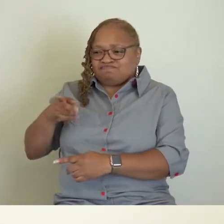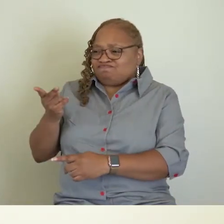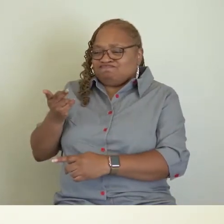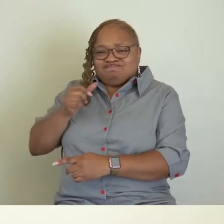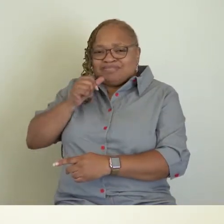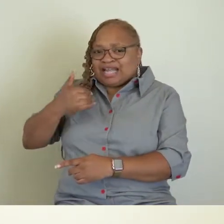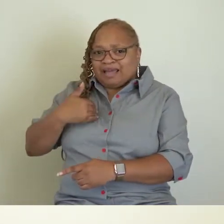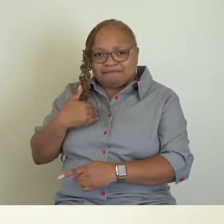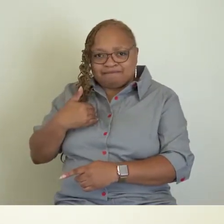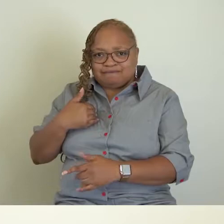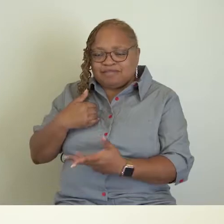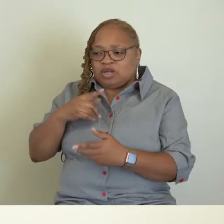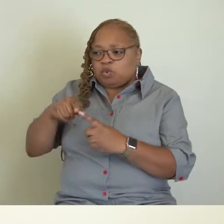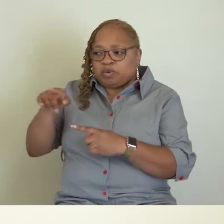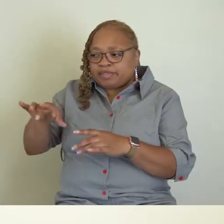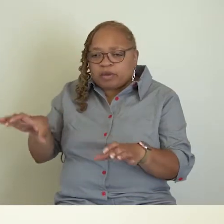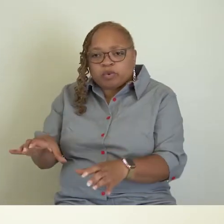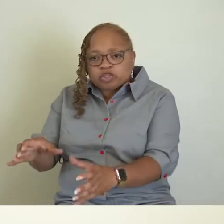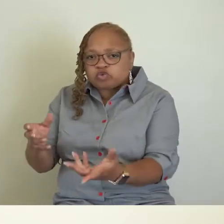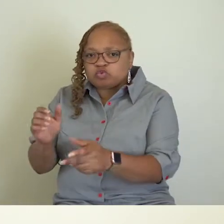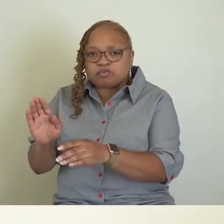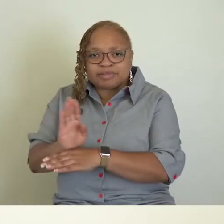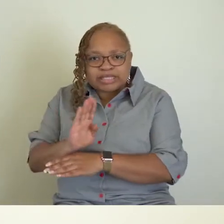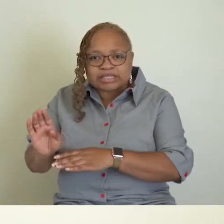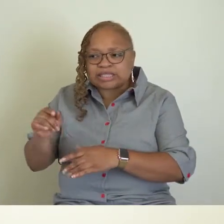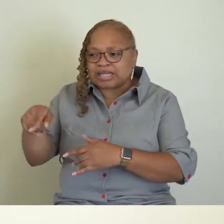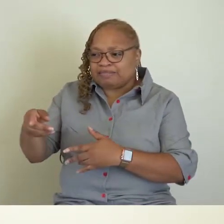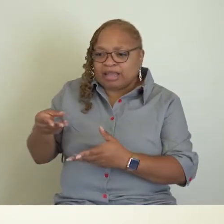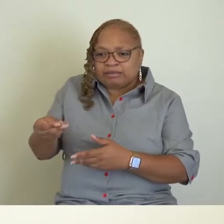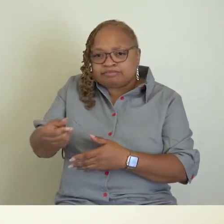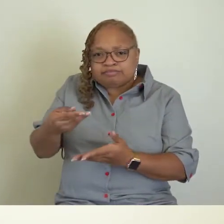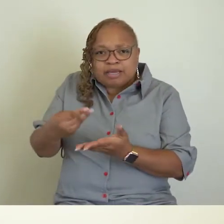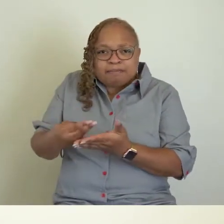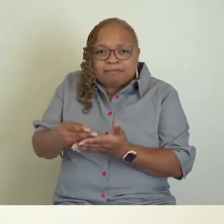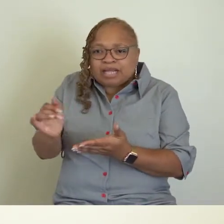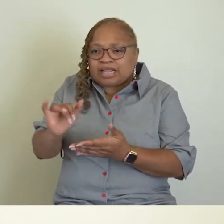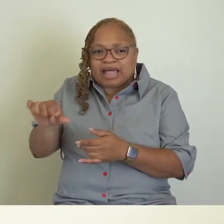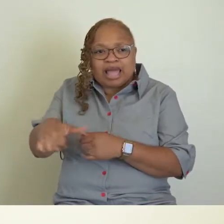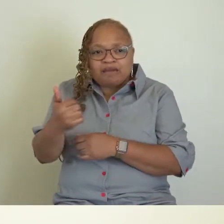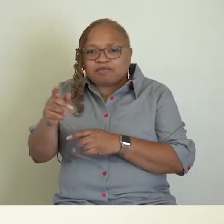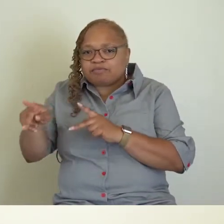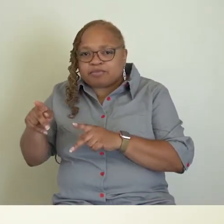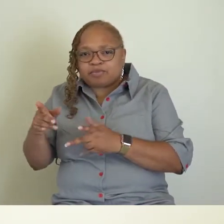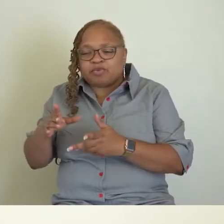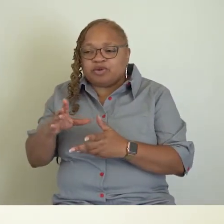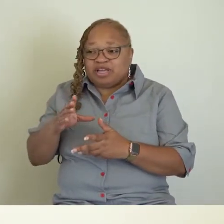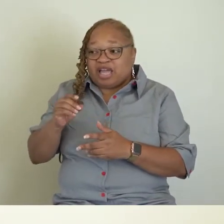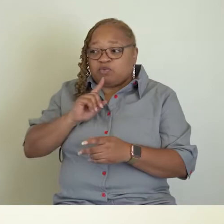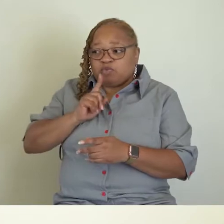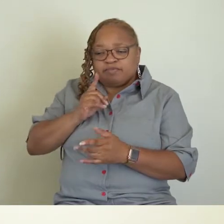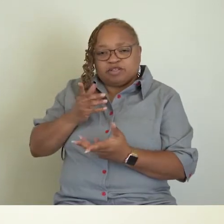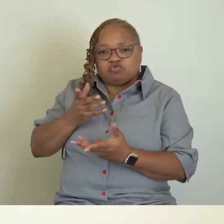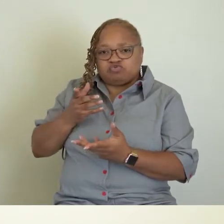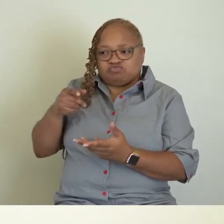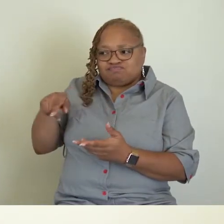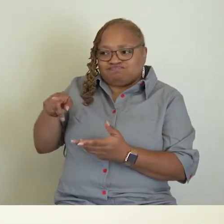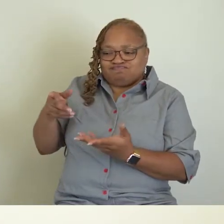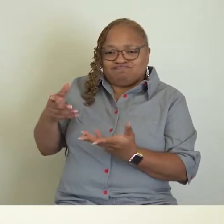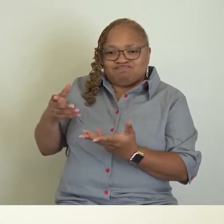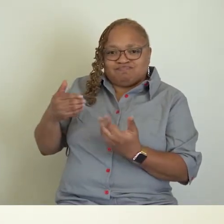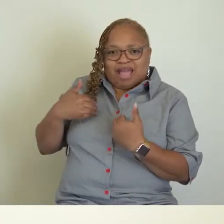was very important because they want to conduct business. They're consumers and they spend money just like anybody else. So you want to make sure